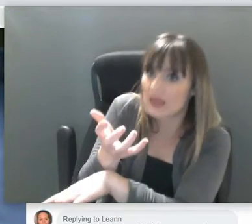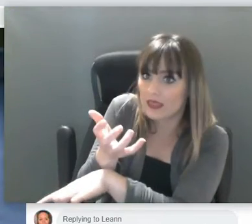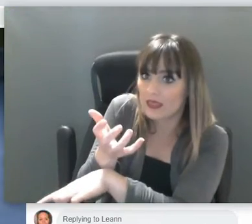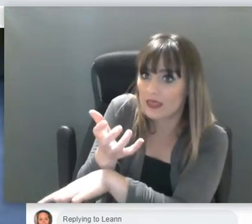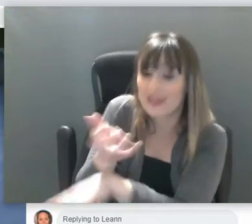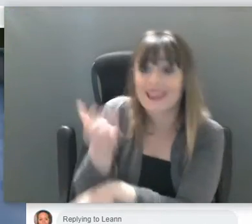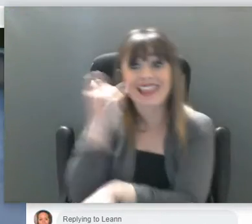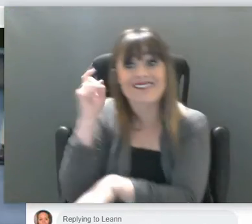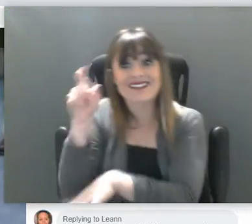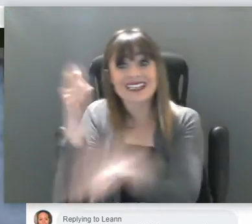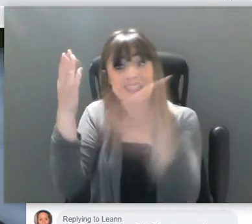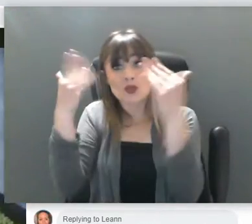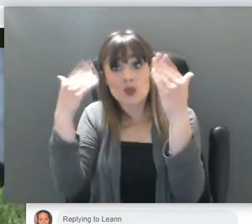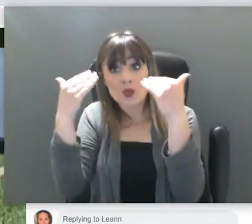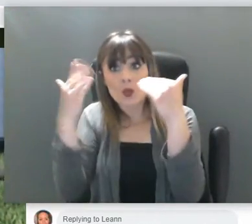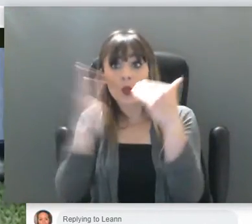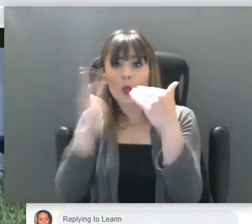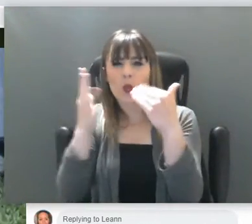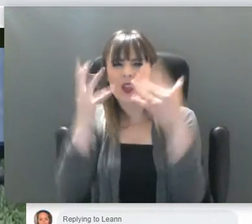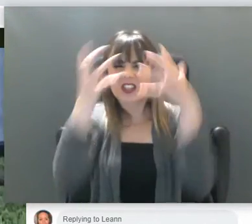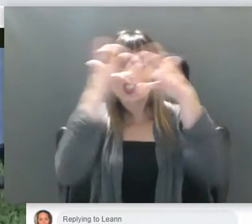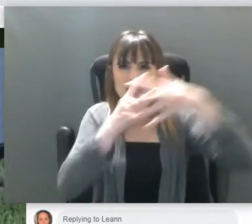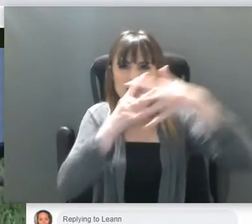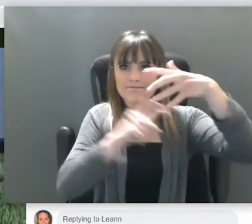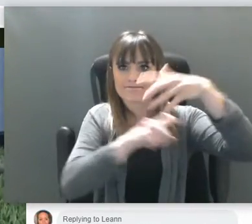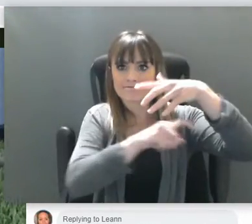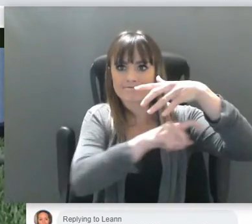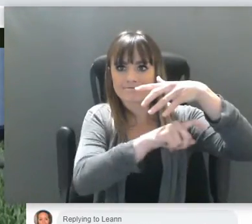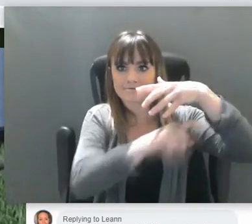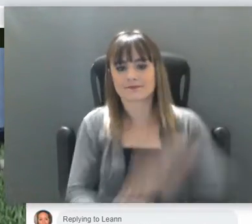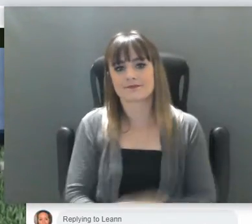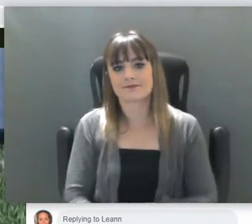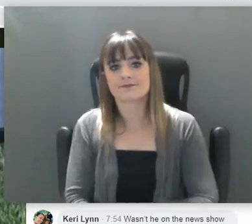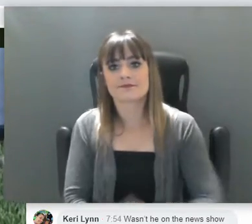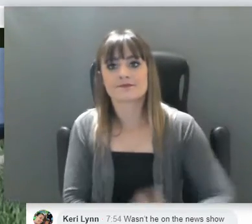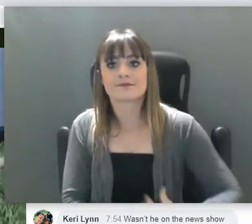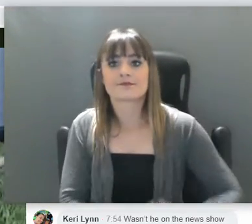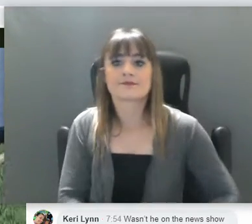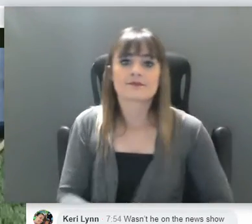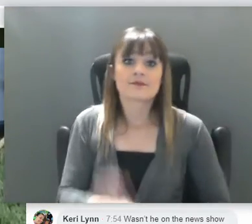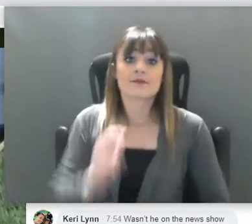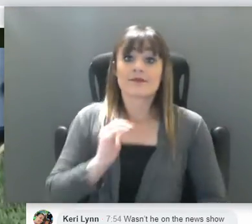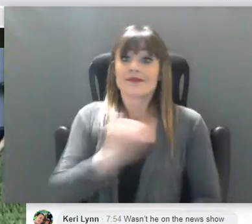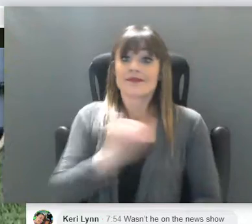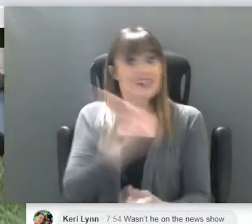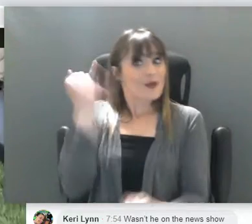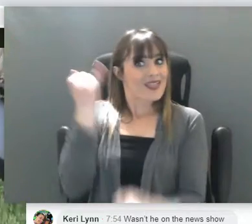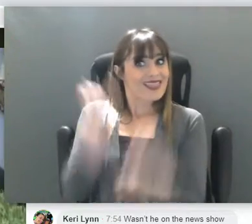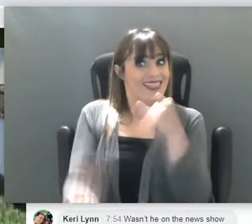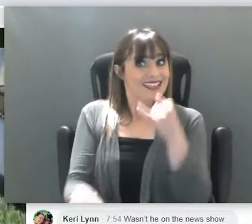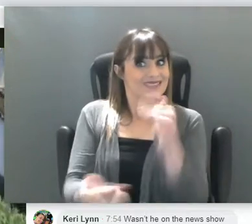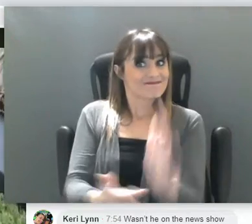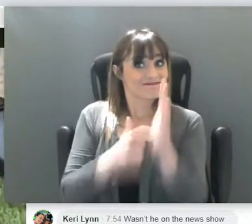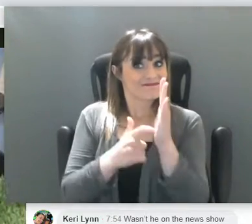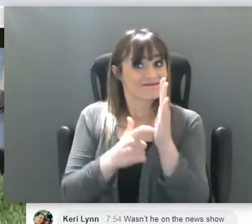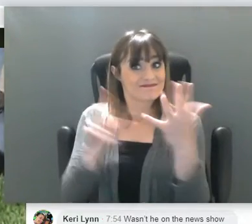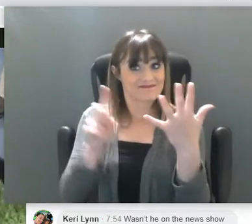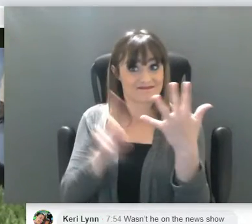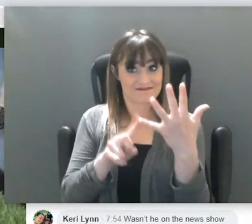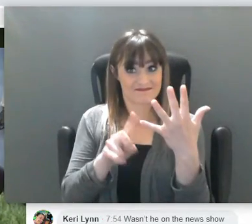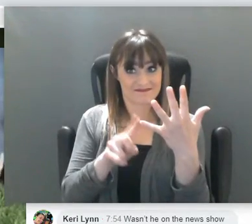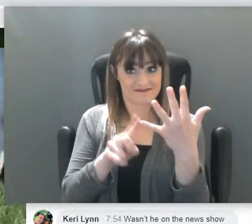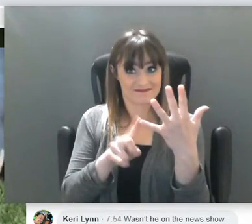down, they'll go out into the shade. Our last quality of a mammal is that they have